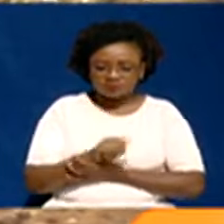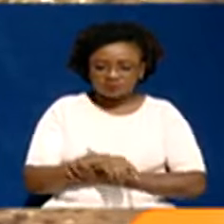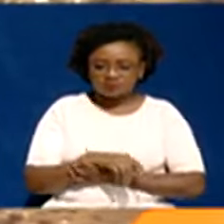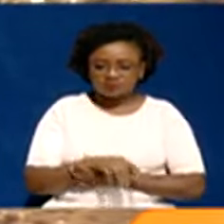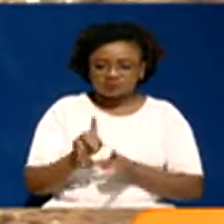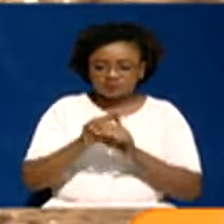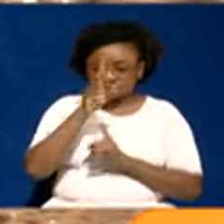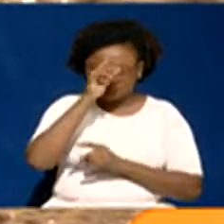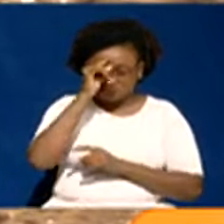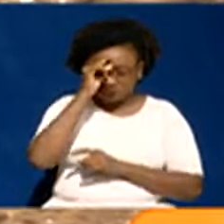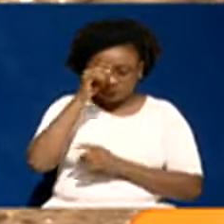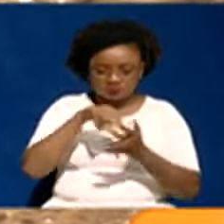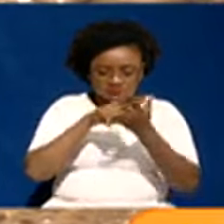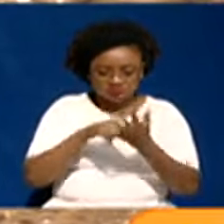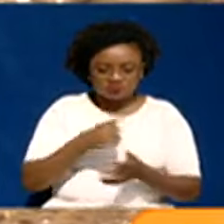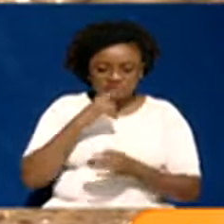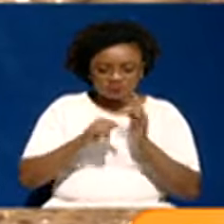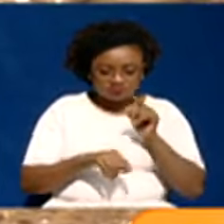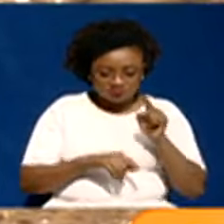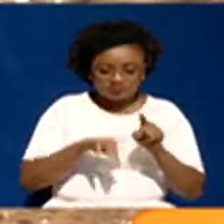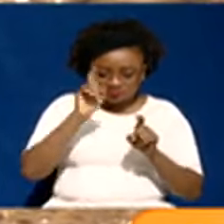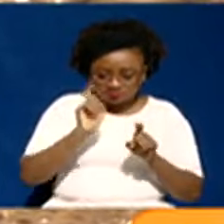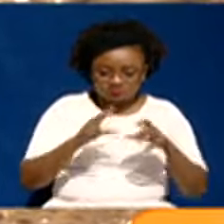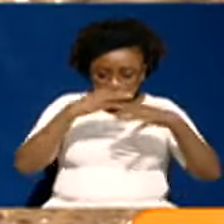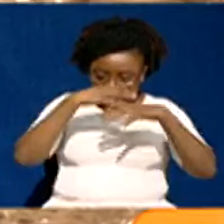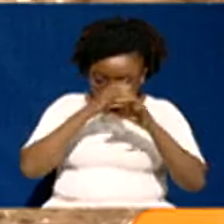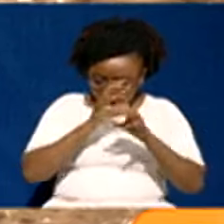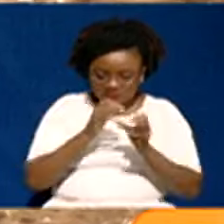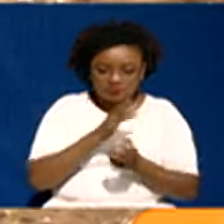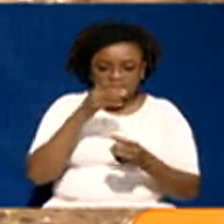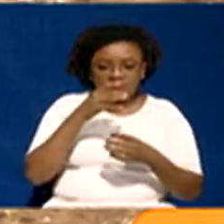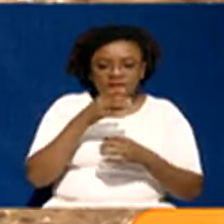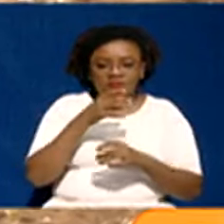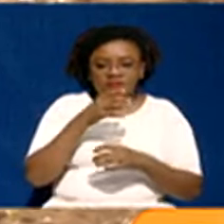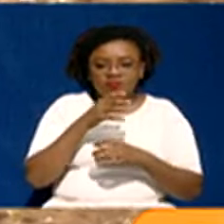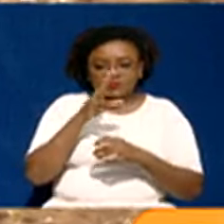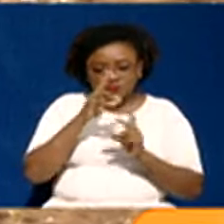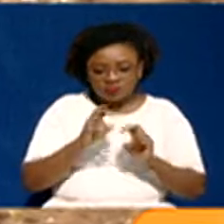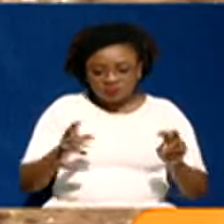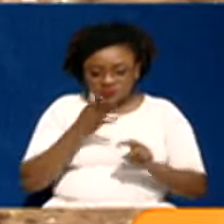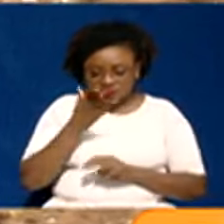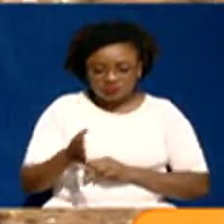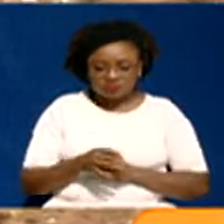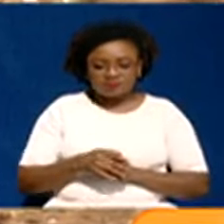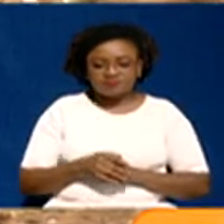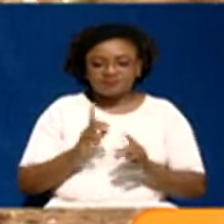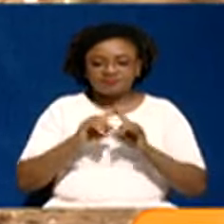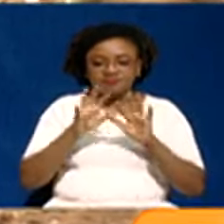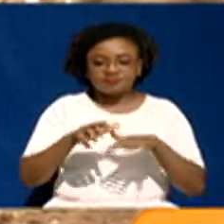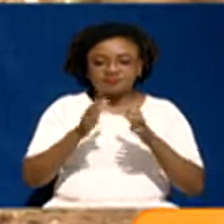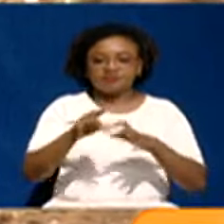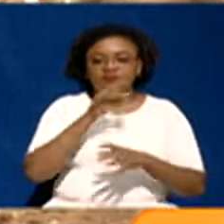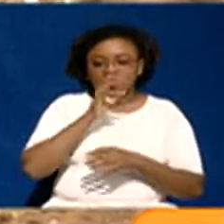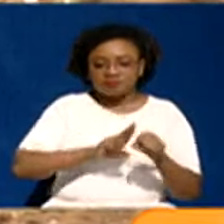insisting that these fertilizer samples have to be tested in a laboratory to prove their legitimacy, farmers here are using the